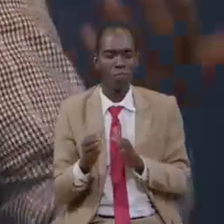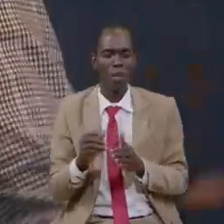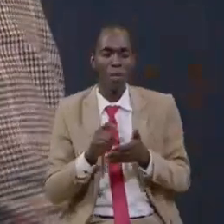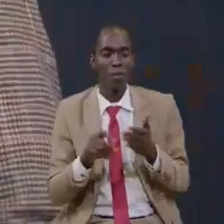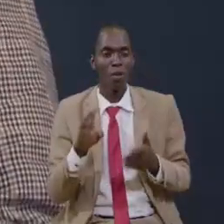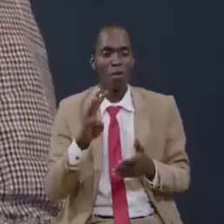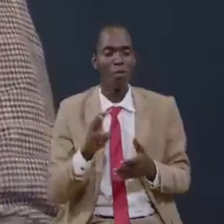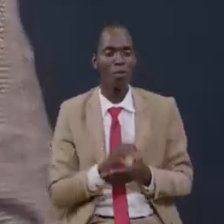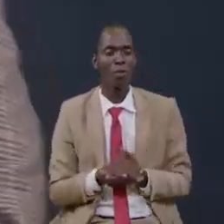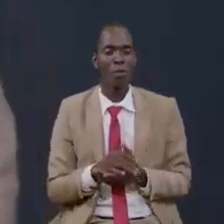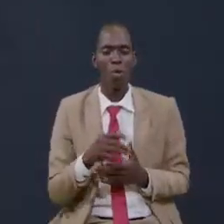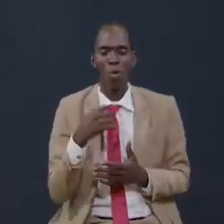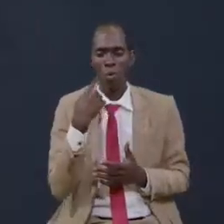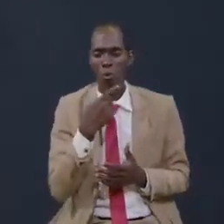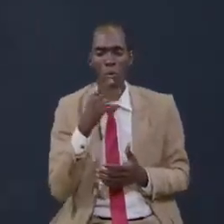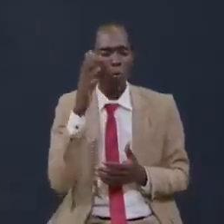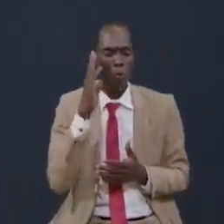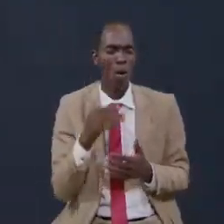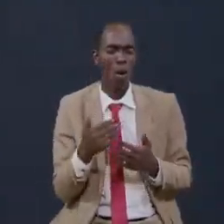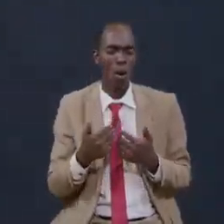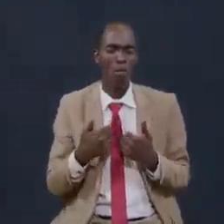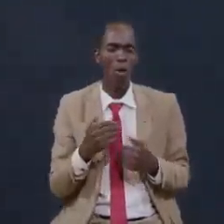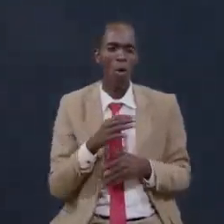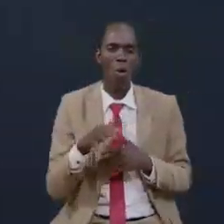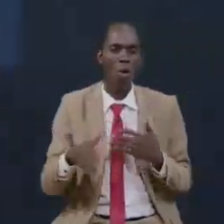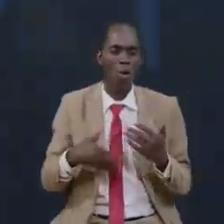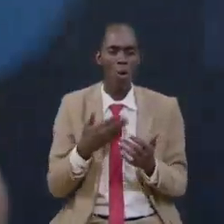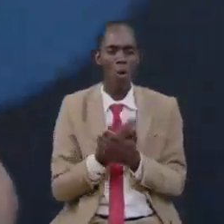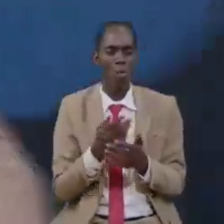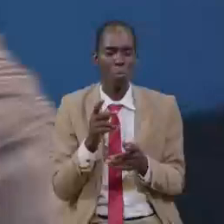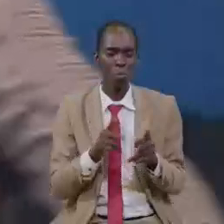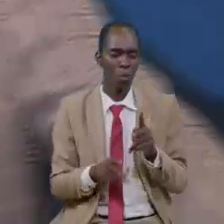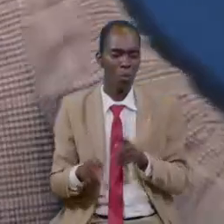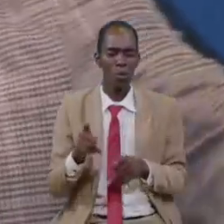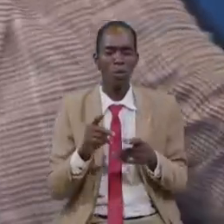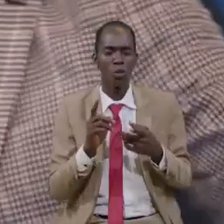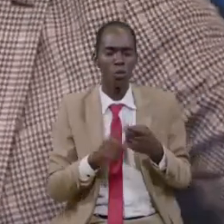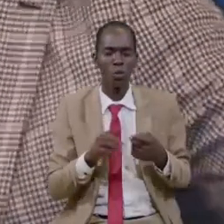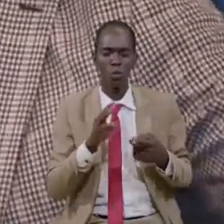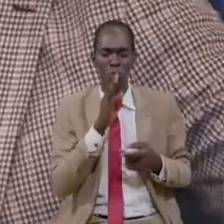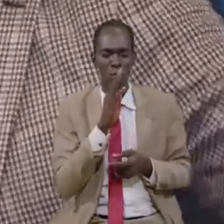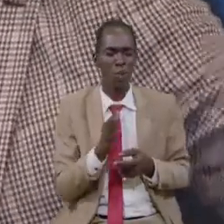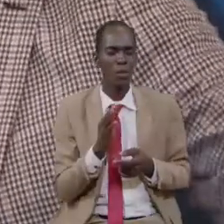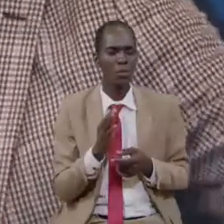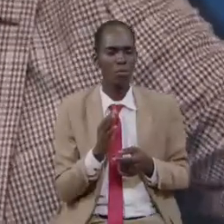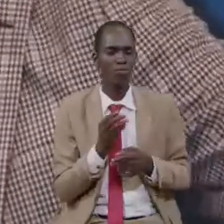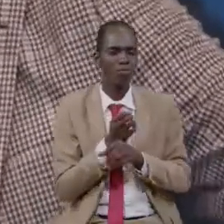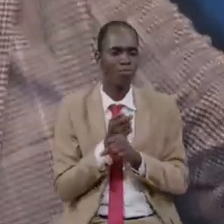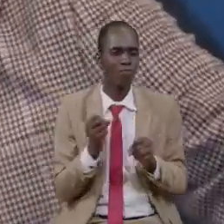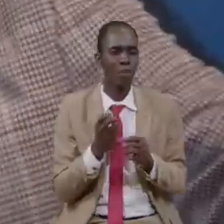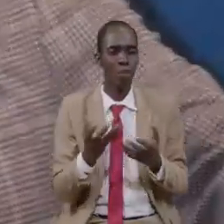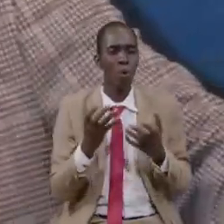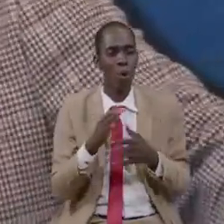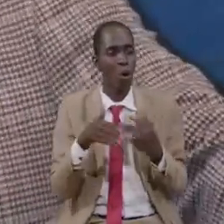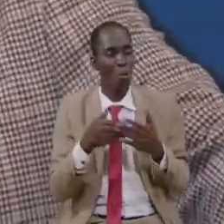all men to be saved. He wants all men, all women, all boys, all girls,